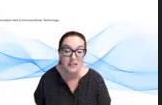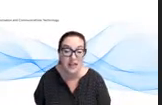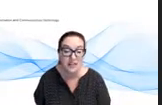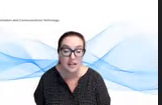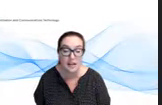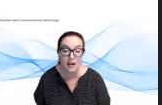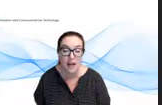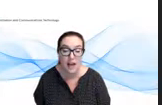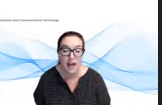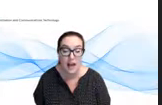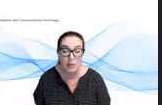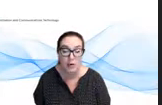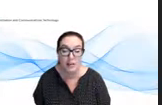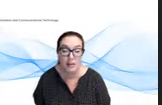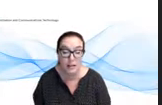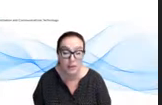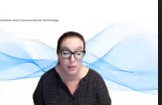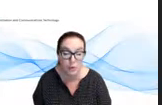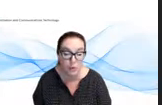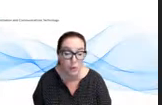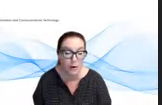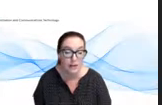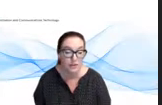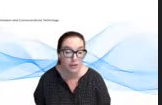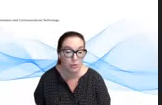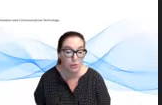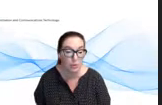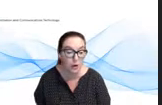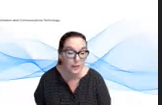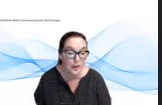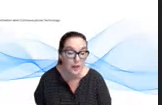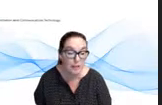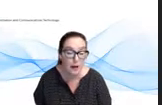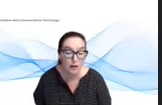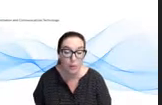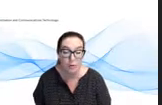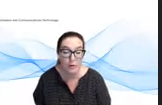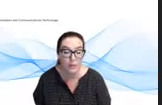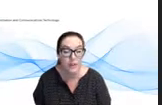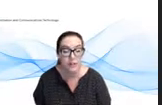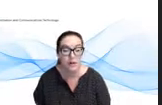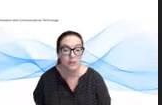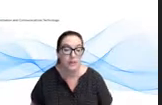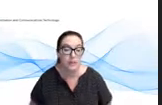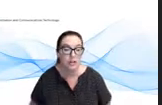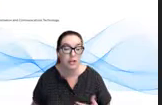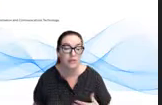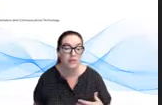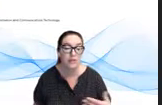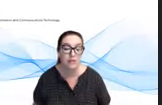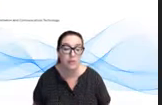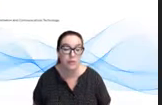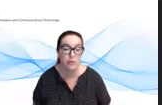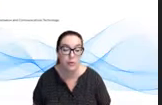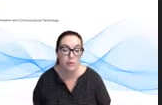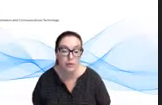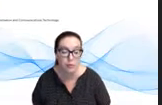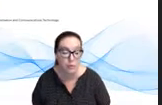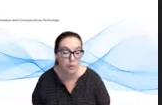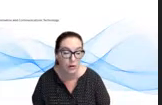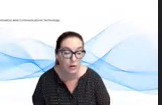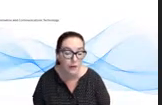it was 15th last year, and we're expected to work in this virtual world. But what we've learned is that as we shift from the